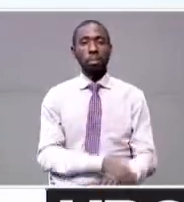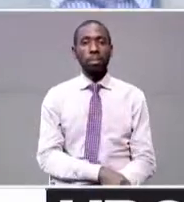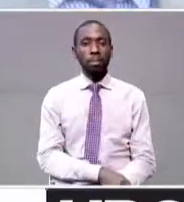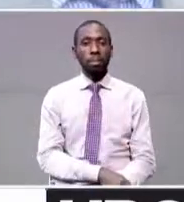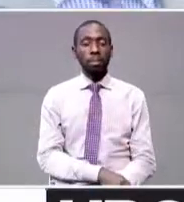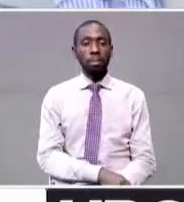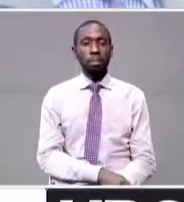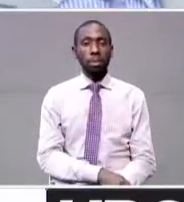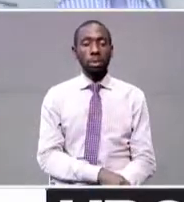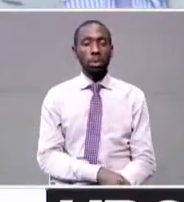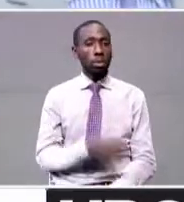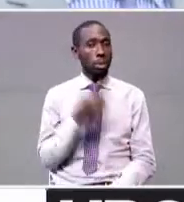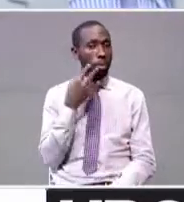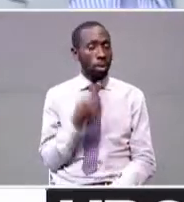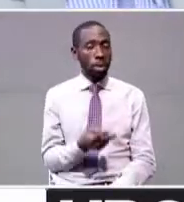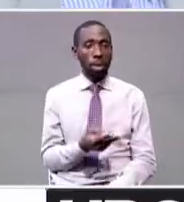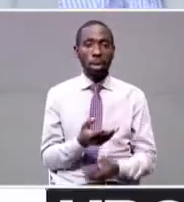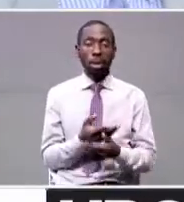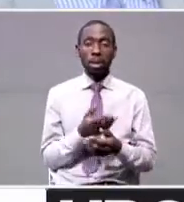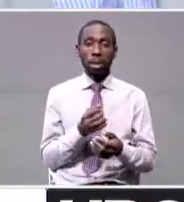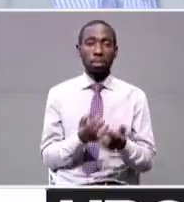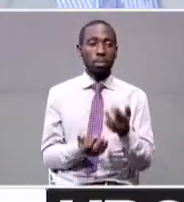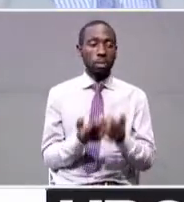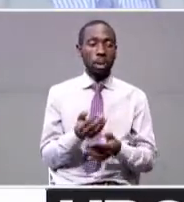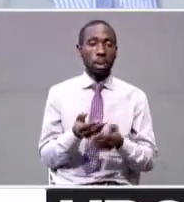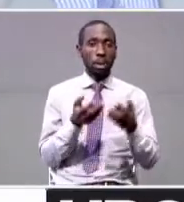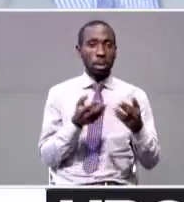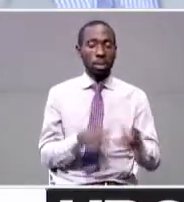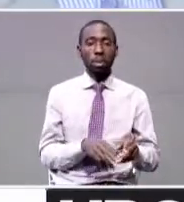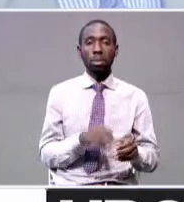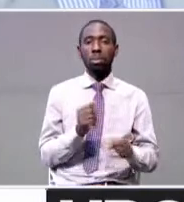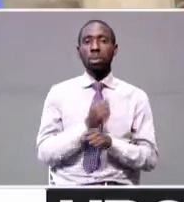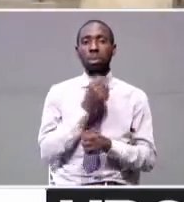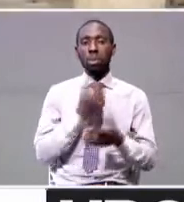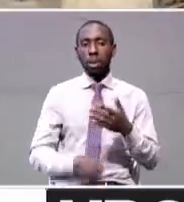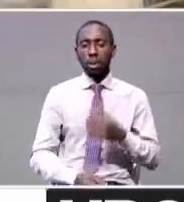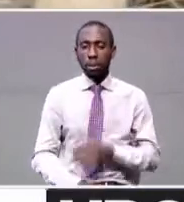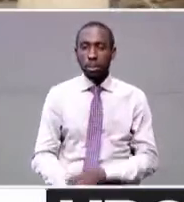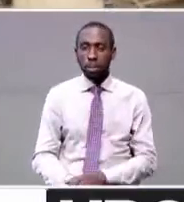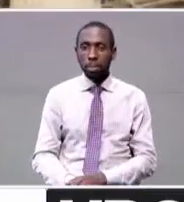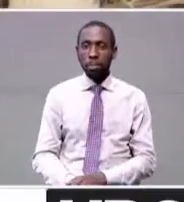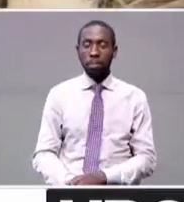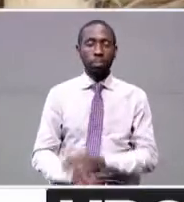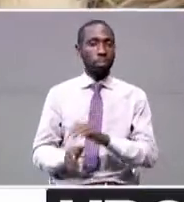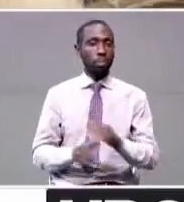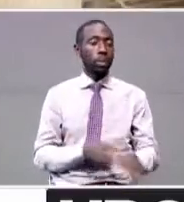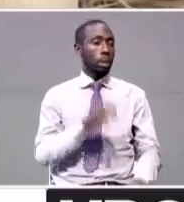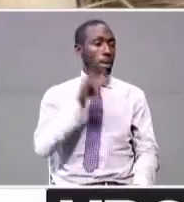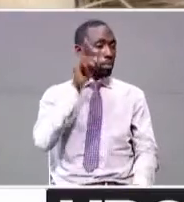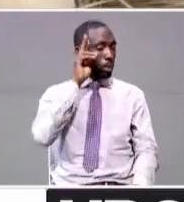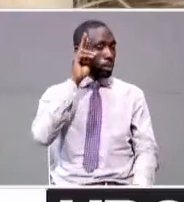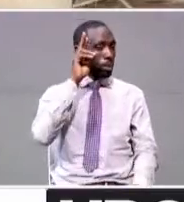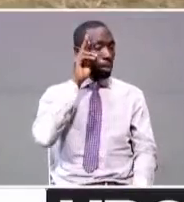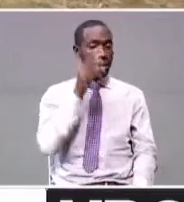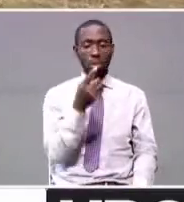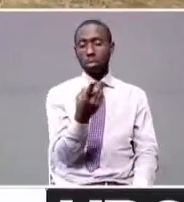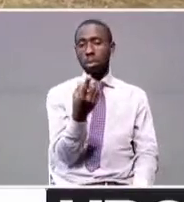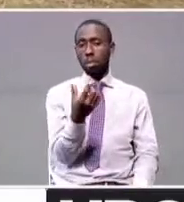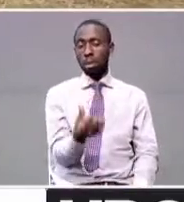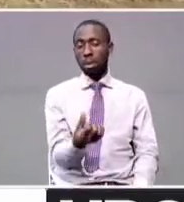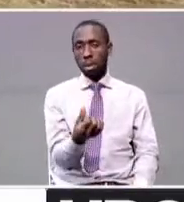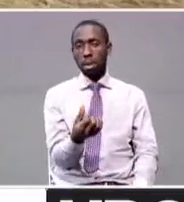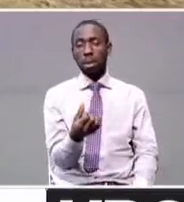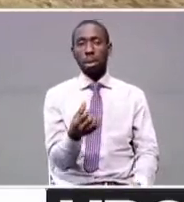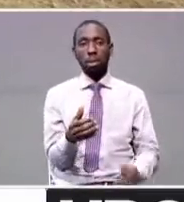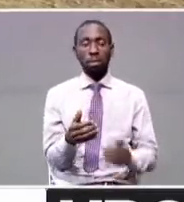okulaba nti singa omuliro gubalukawo kino kye tukola. Kinajjukirwa nti nga 16 ogw'okusatu